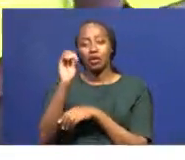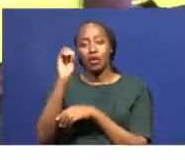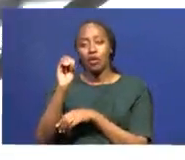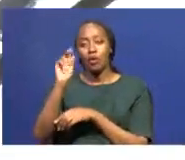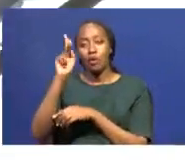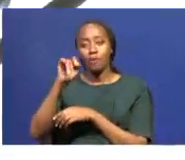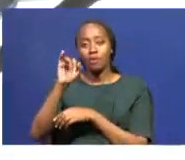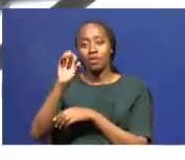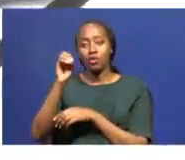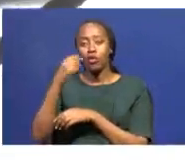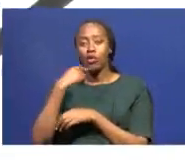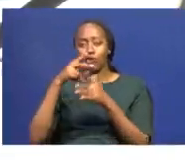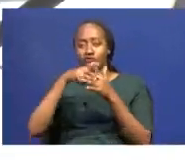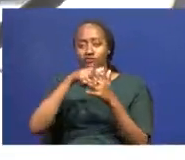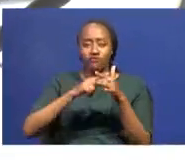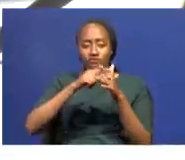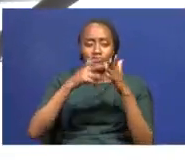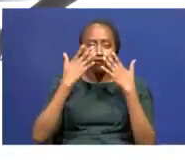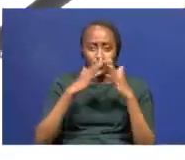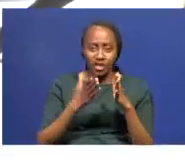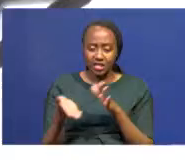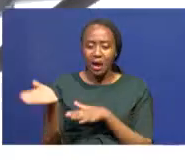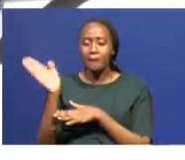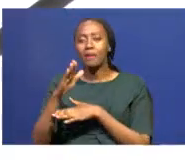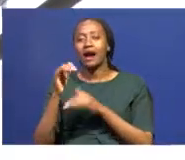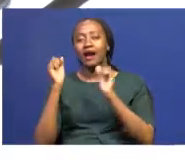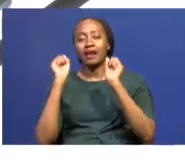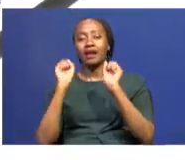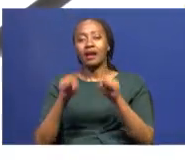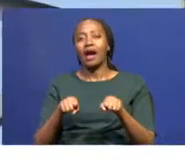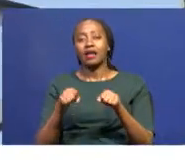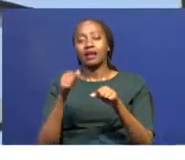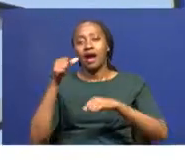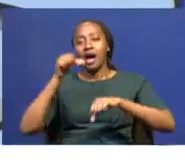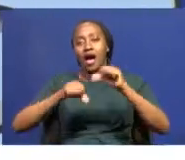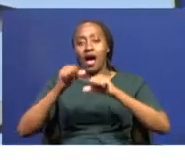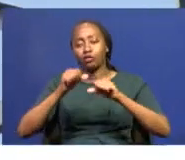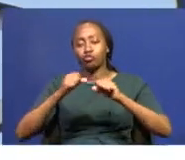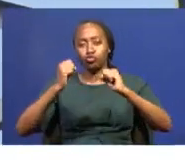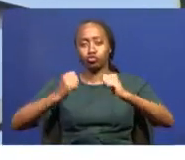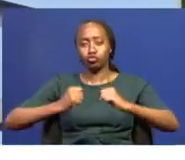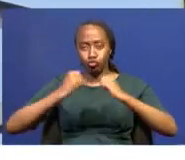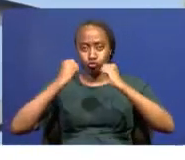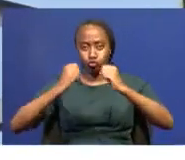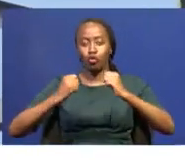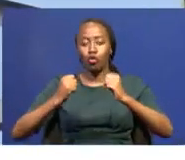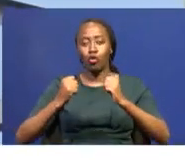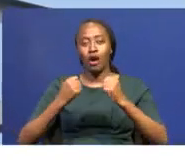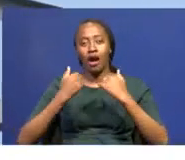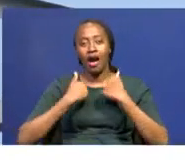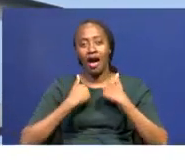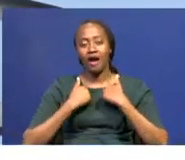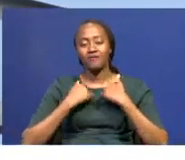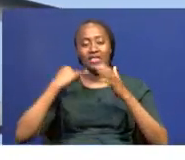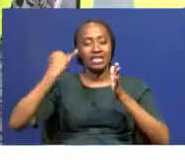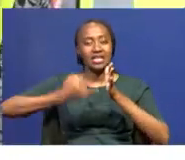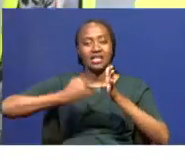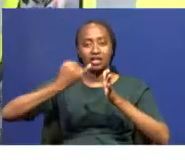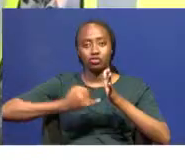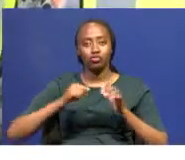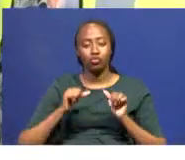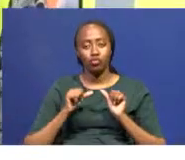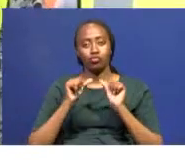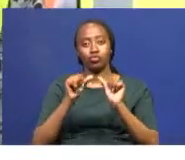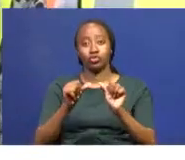line will improve investor confidence and guarantee stable power for industries to support Kenya's drive toward industrialization.